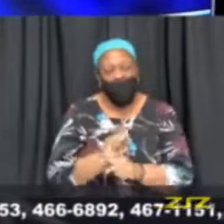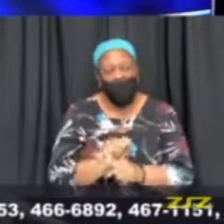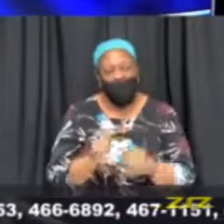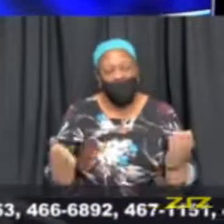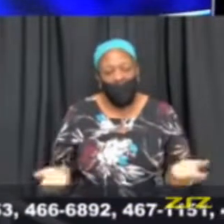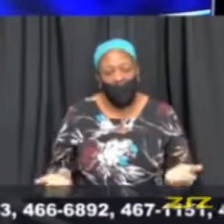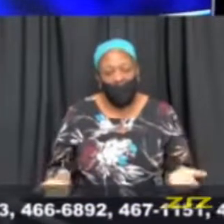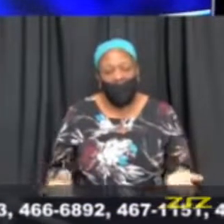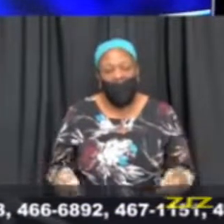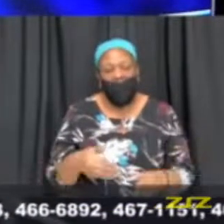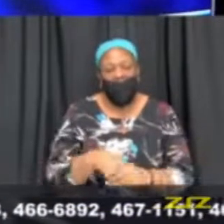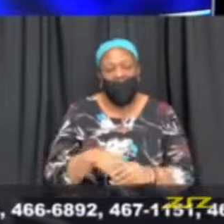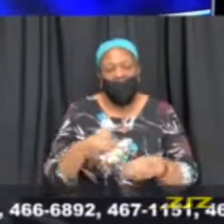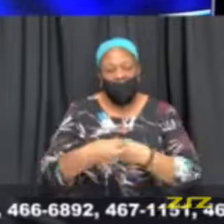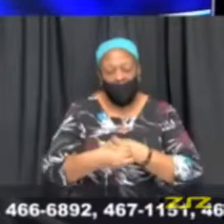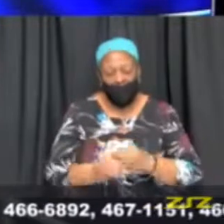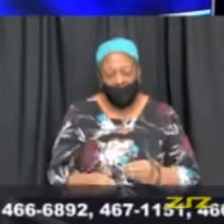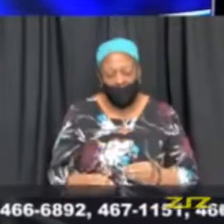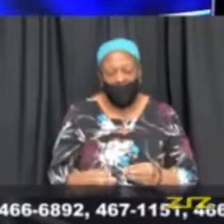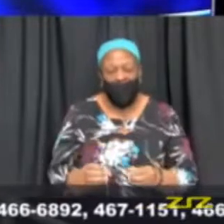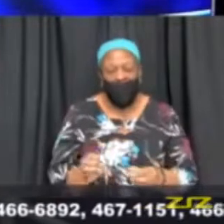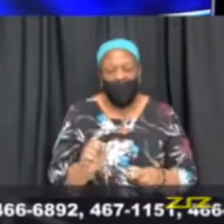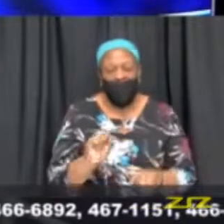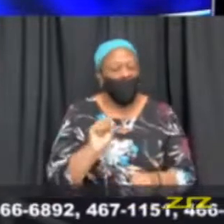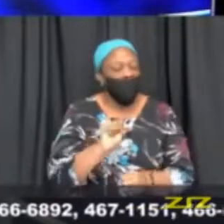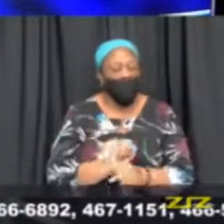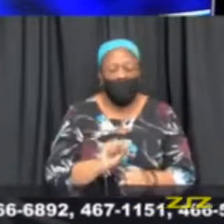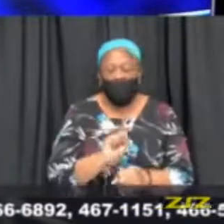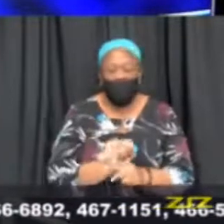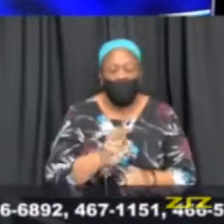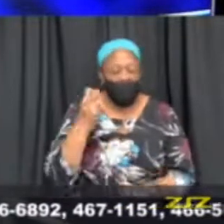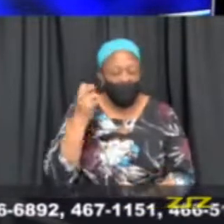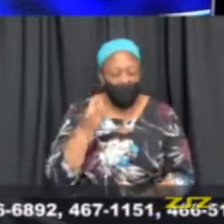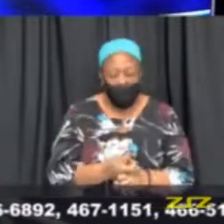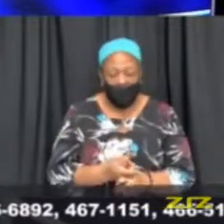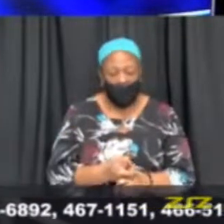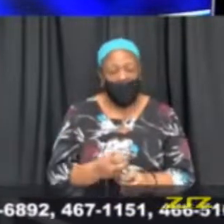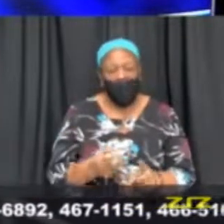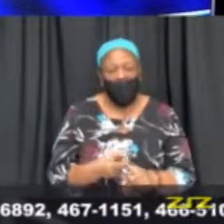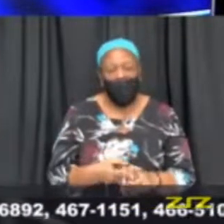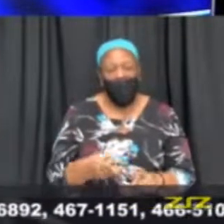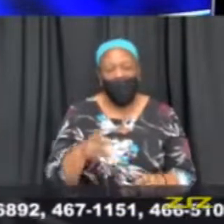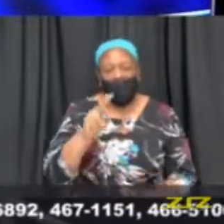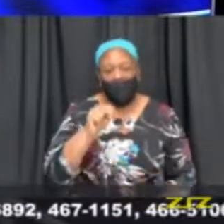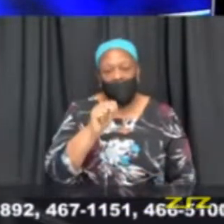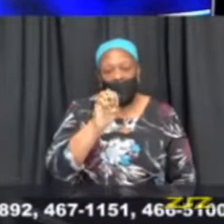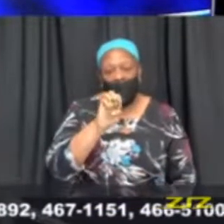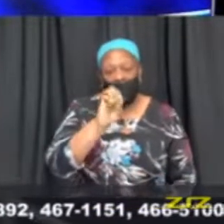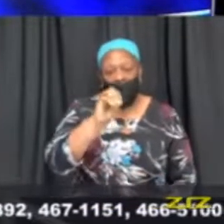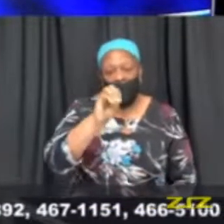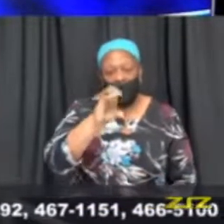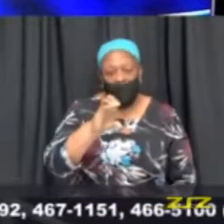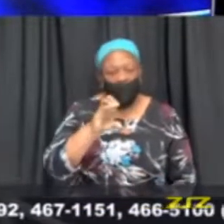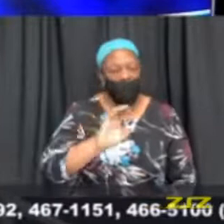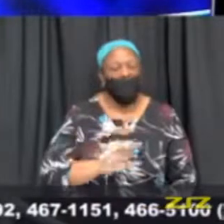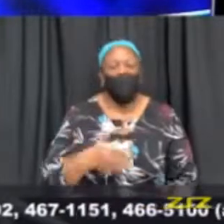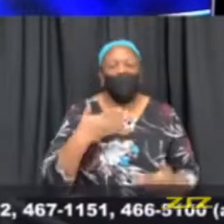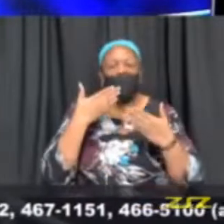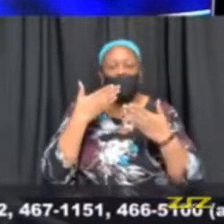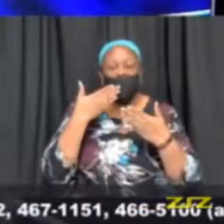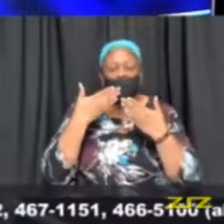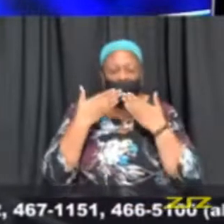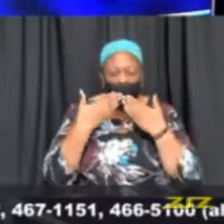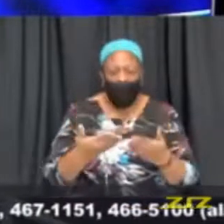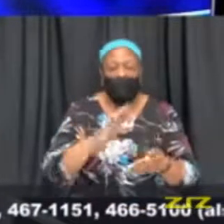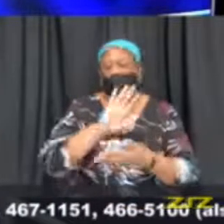and contributes invaluably to the NEOC. We thank all of you for joining us today